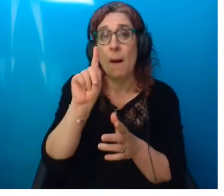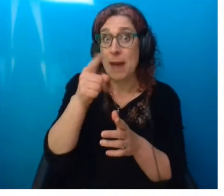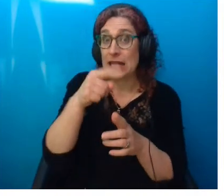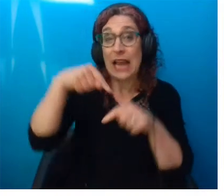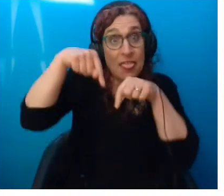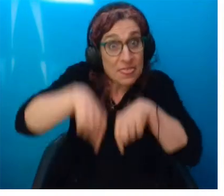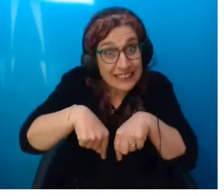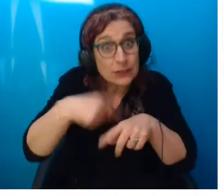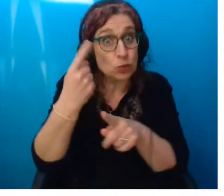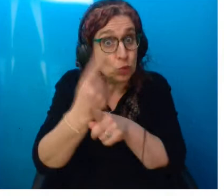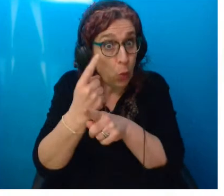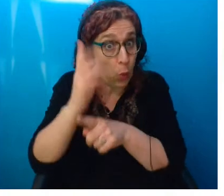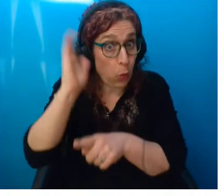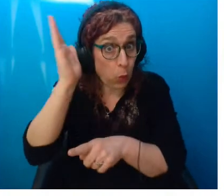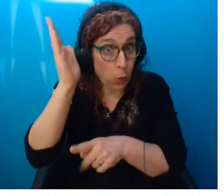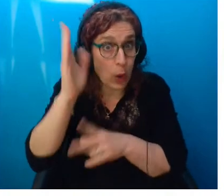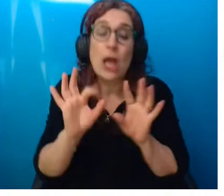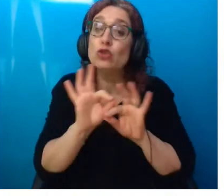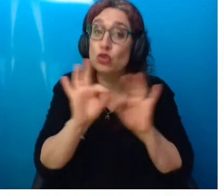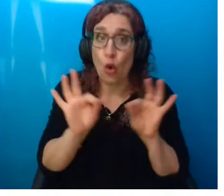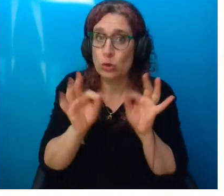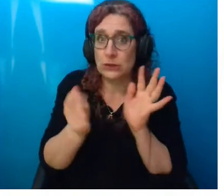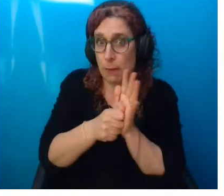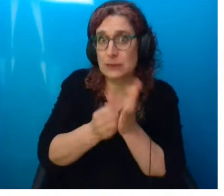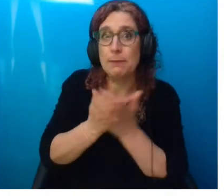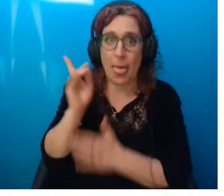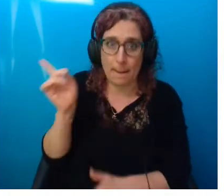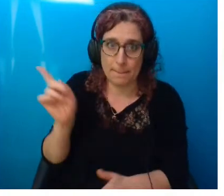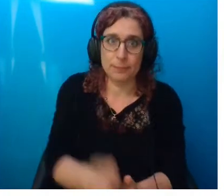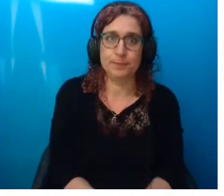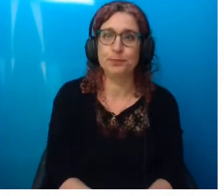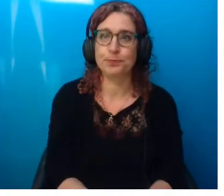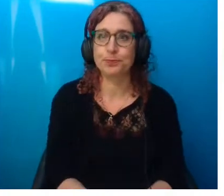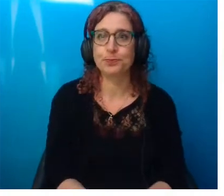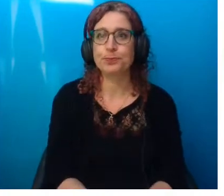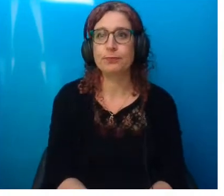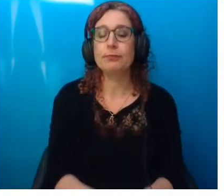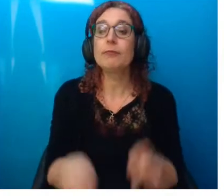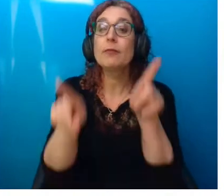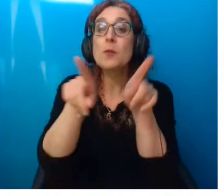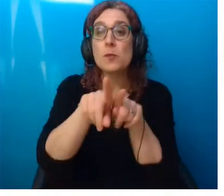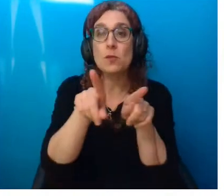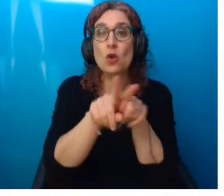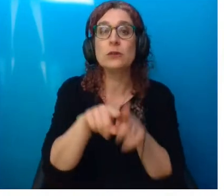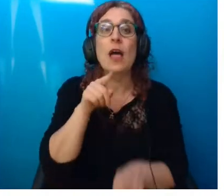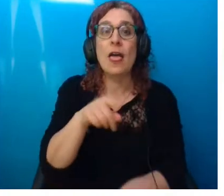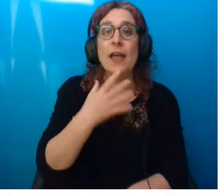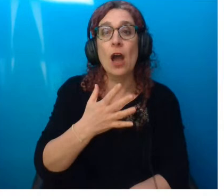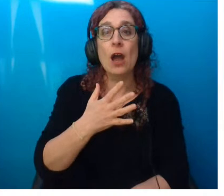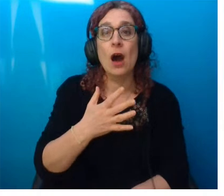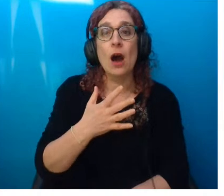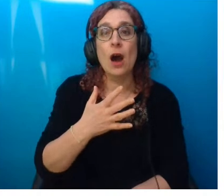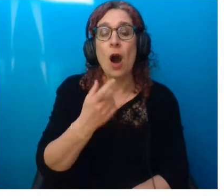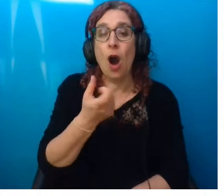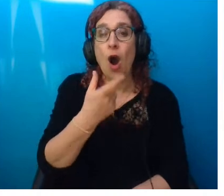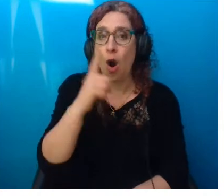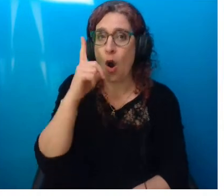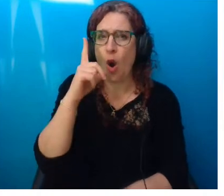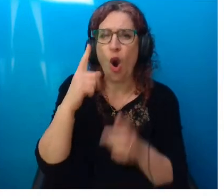them. I was also asked to say a few words about the oral allergy food pollen syndrome, which is really quite